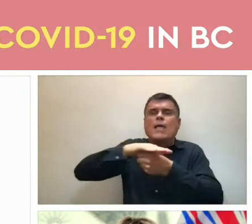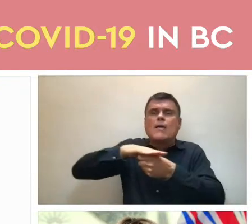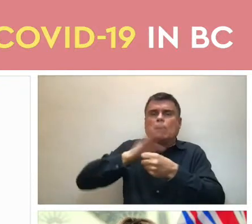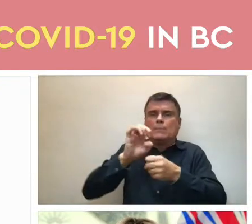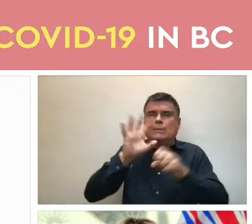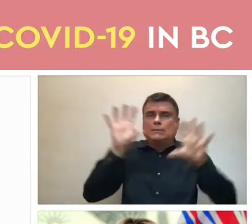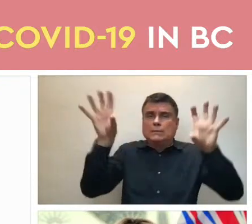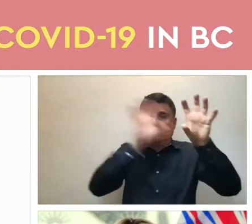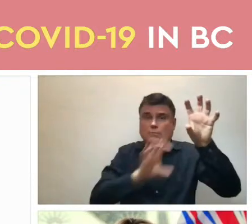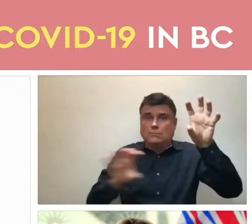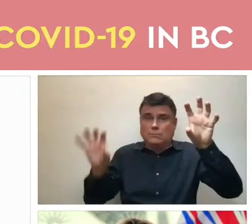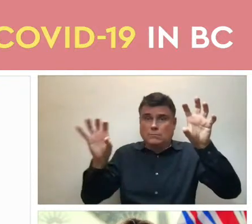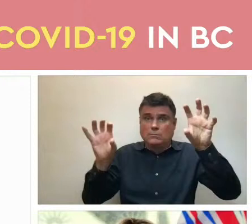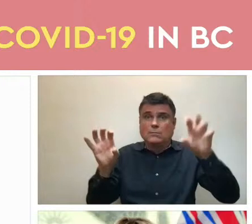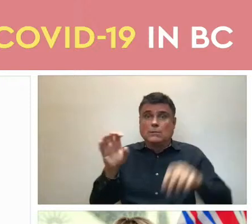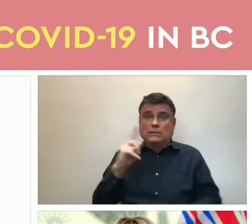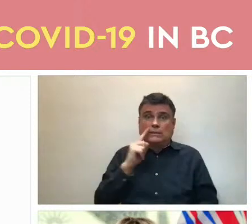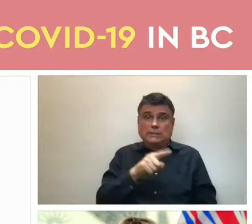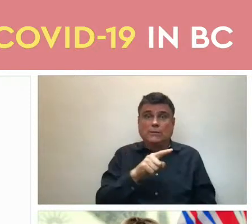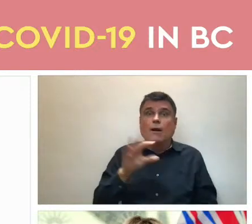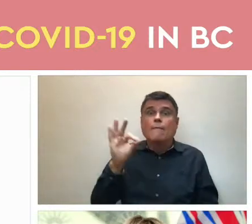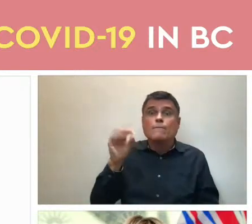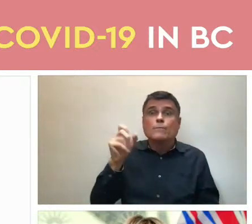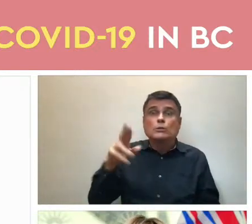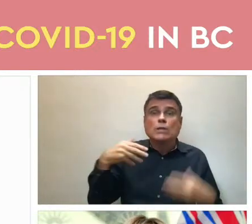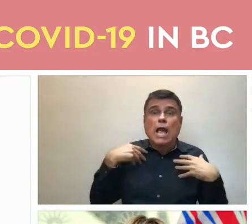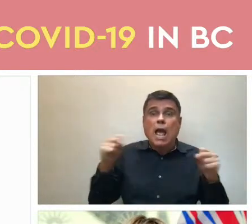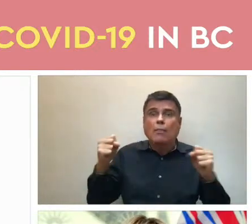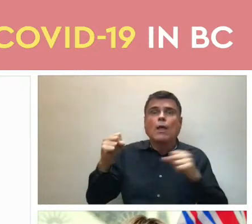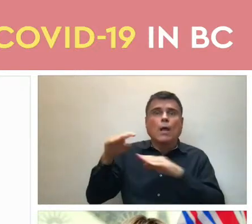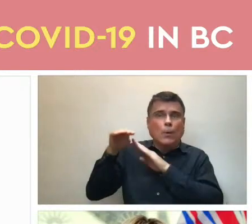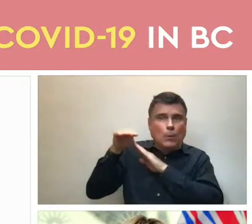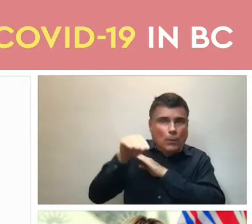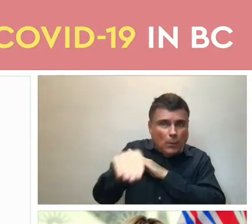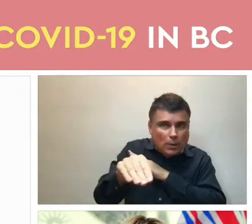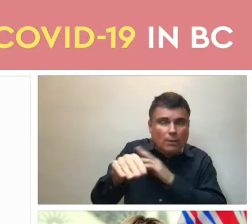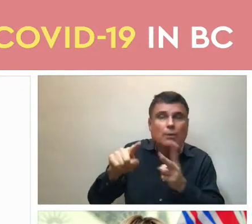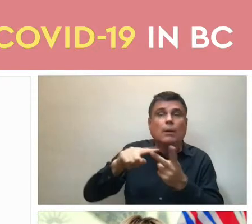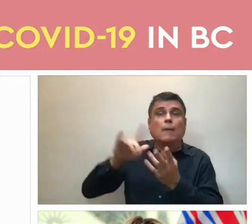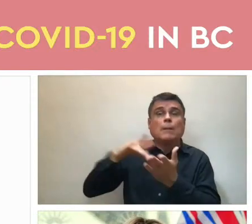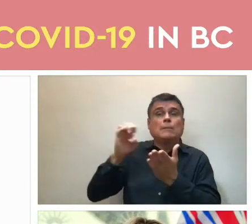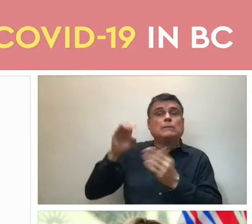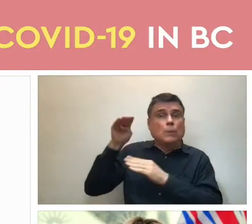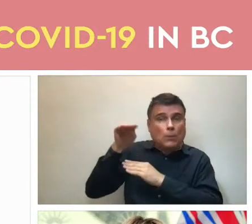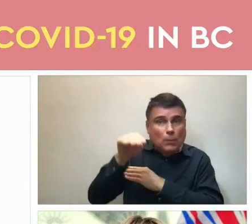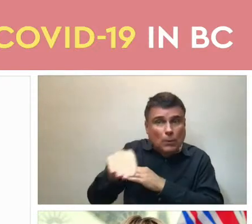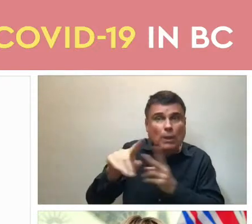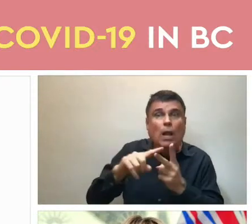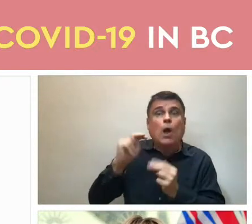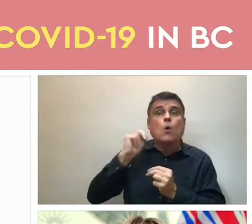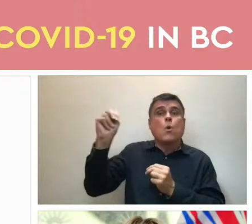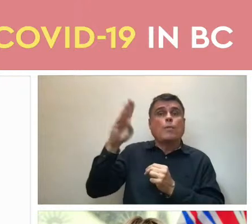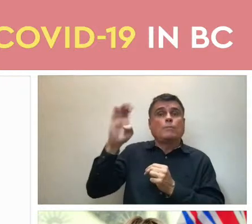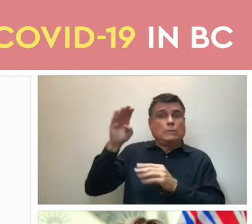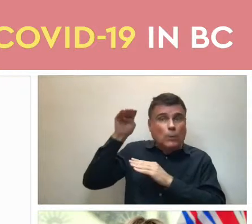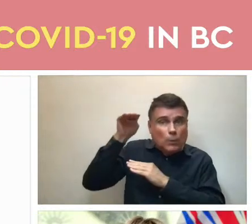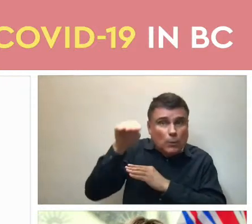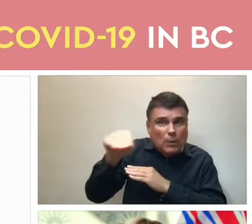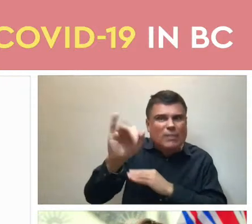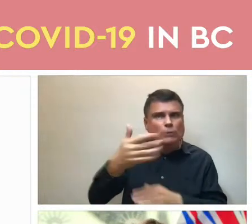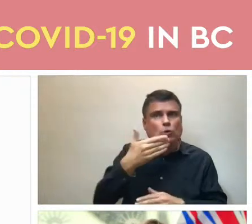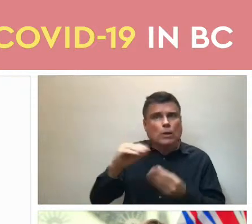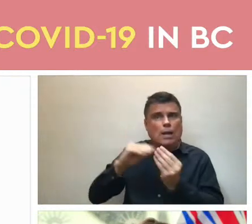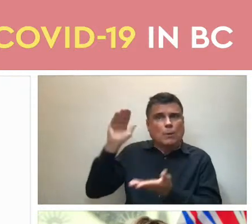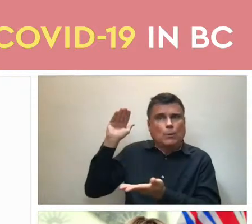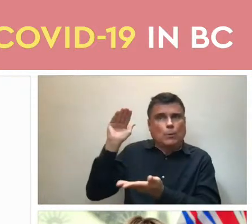Fraser Health, in the interior, in the north, with a steady decrease both in cases and hospitalizations, which is very good to see.